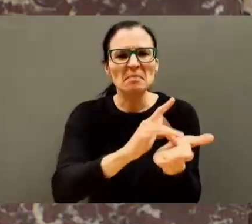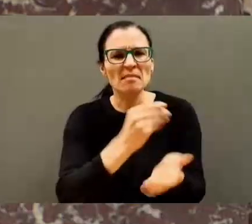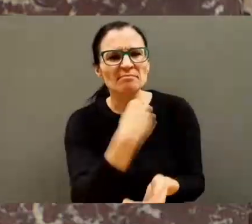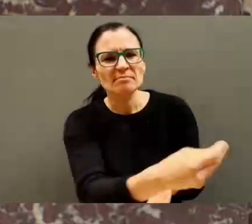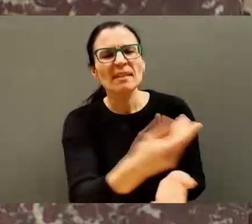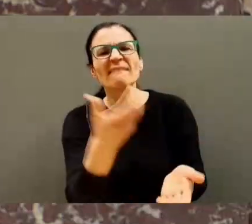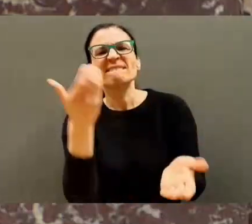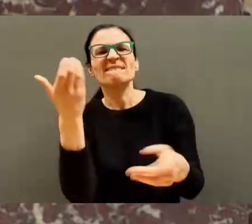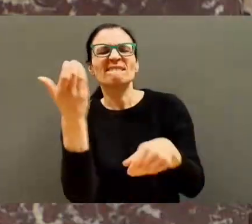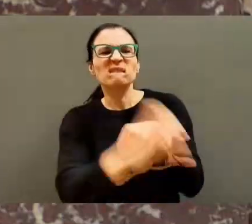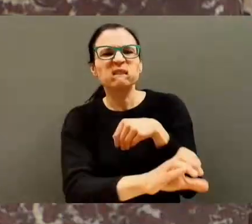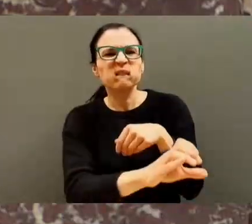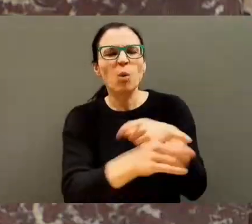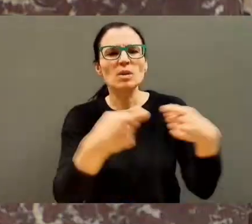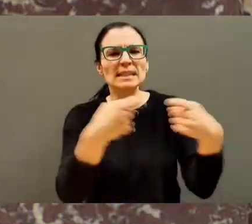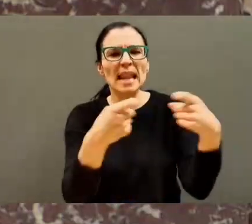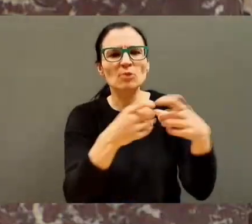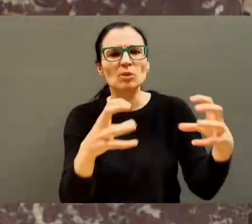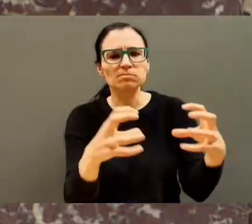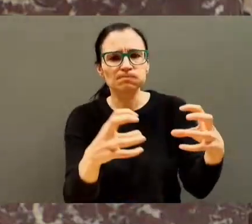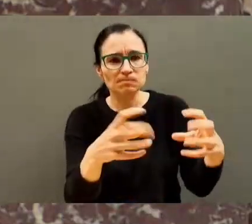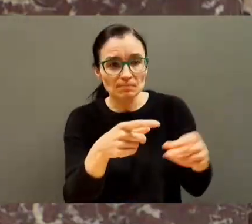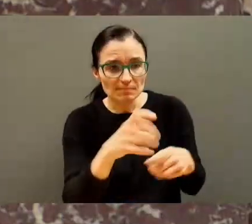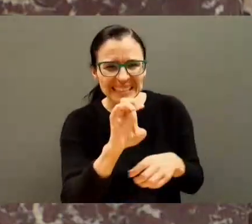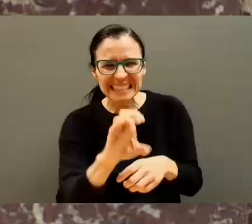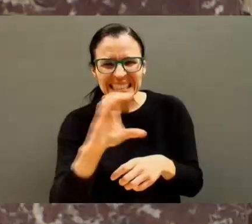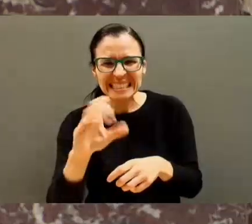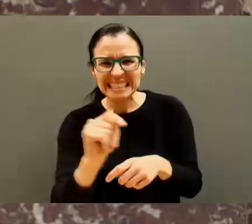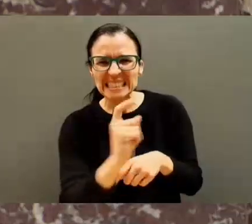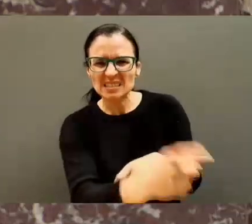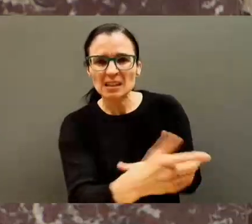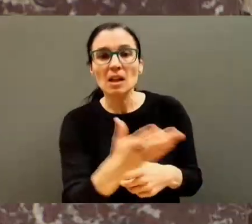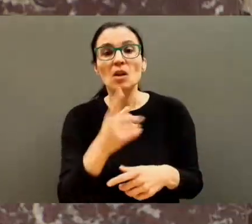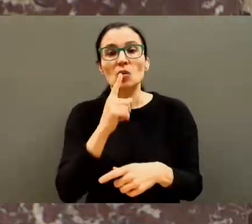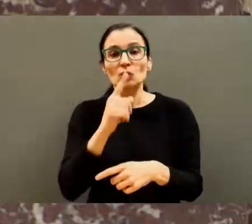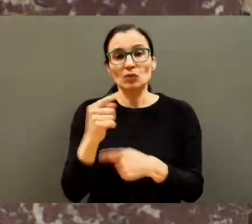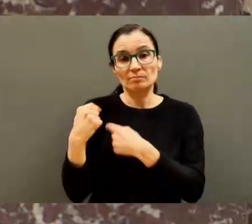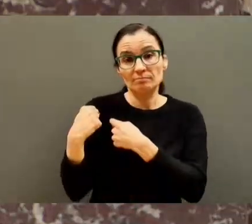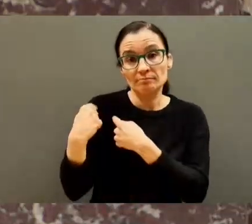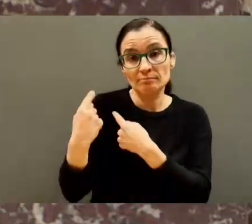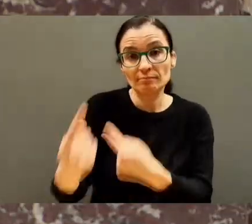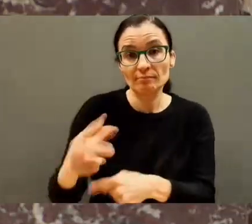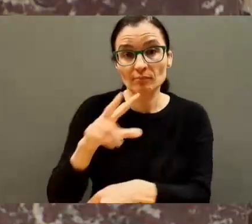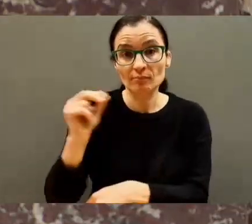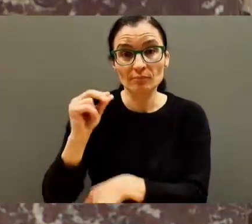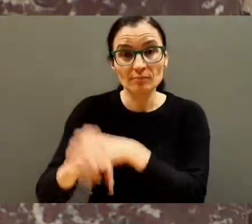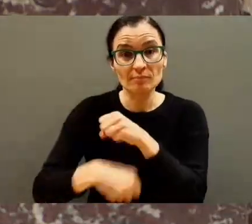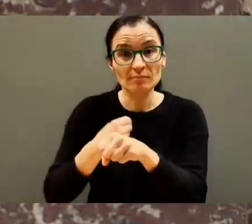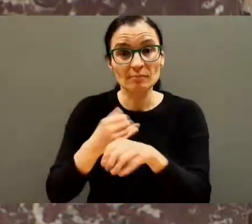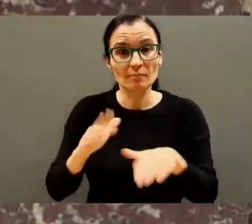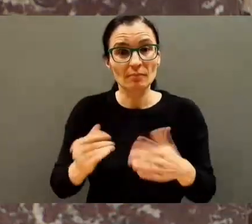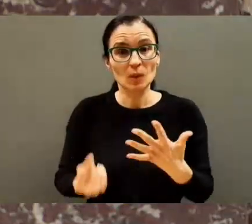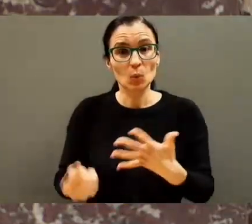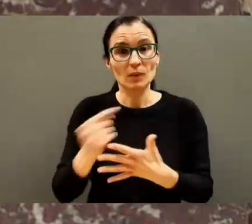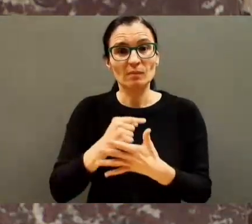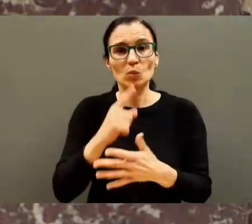has changed dramatically. This legislative overhaul must not repeat the mistakes of the past. How will the